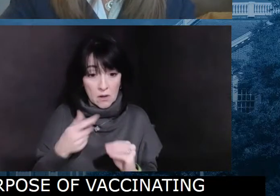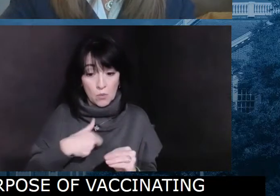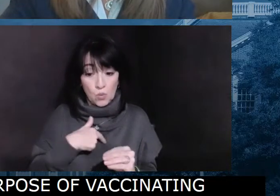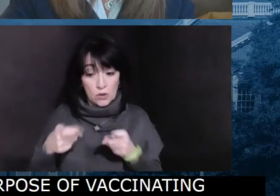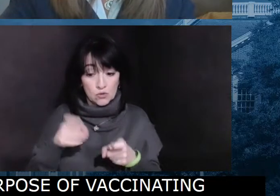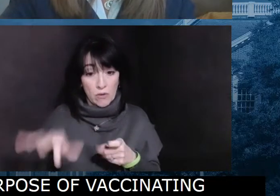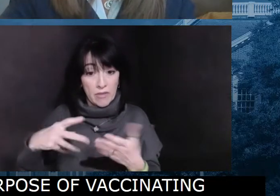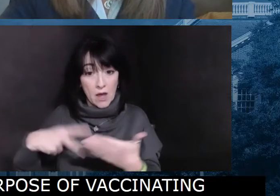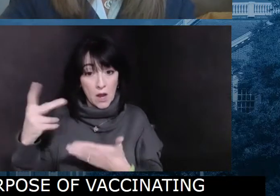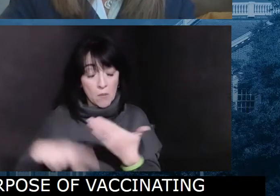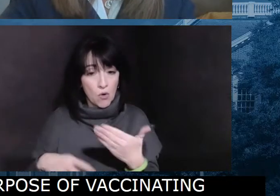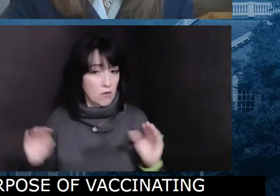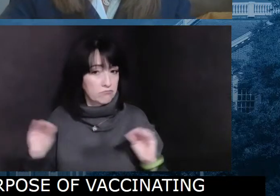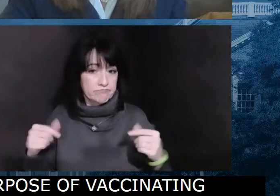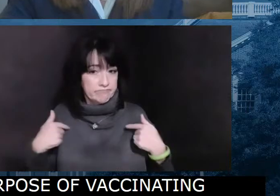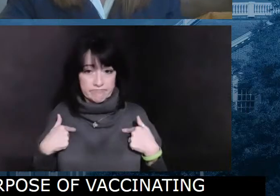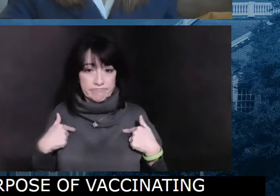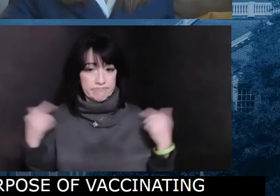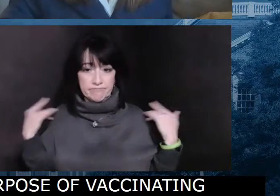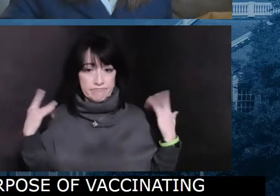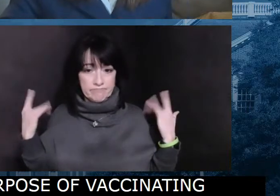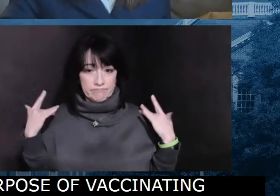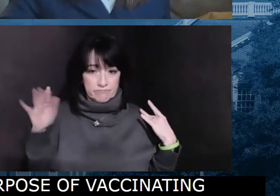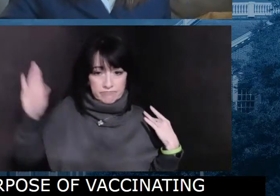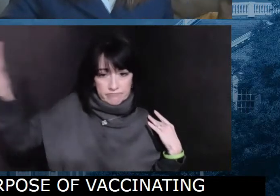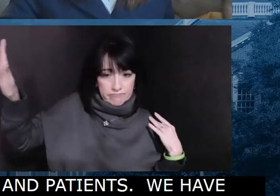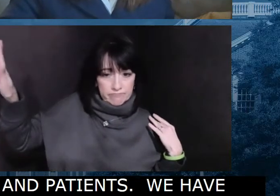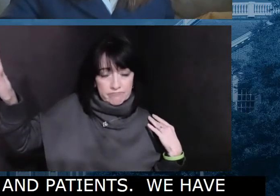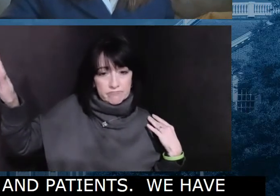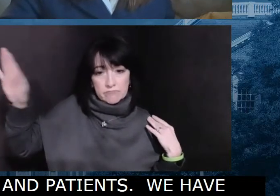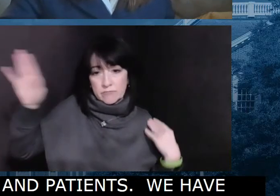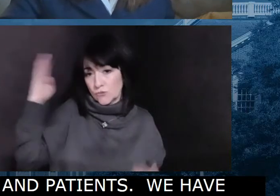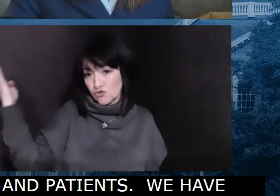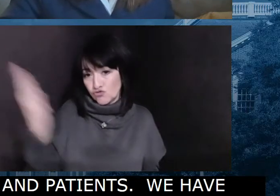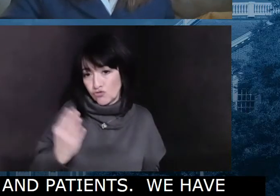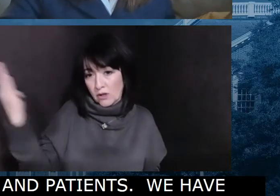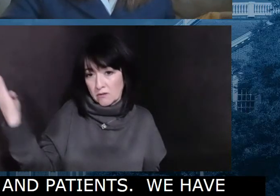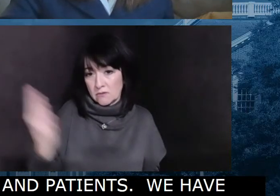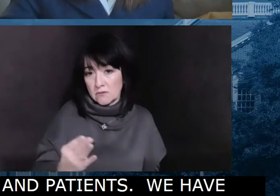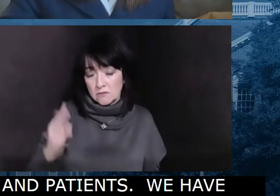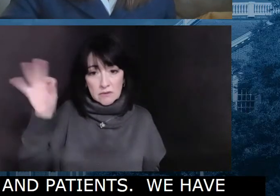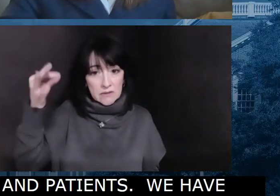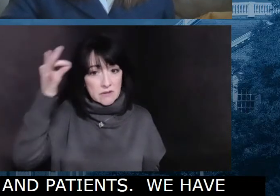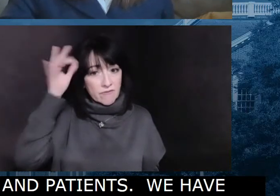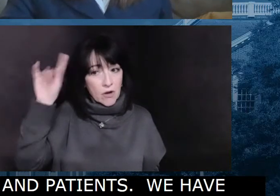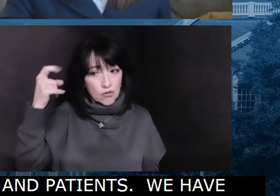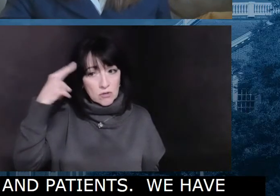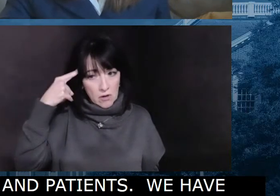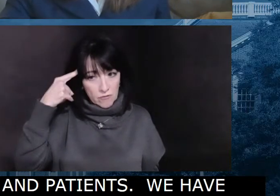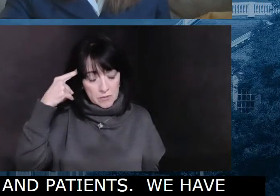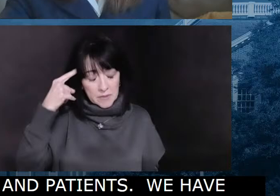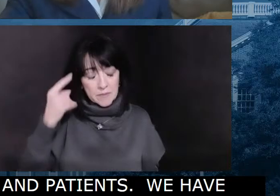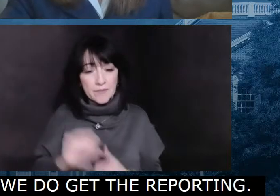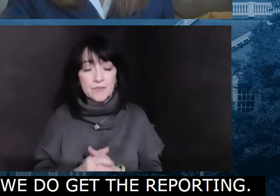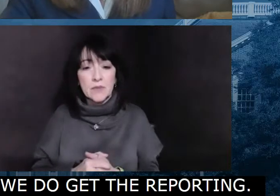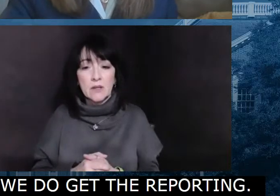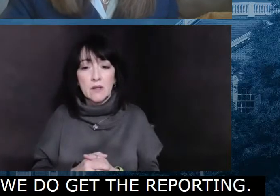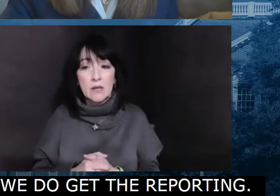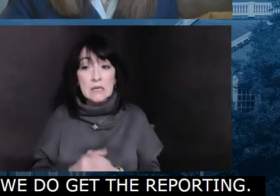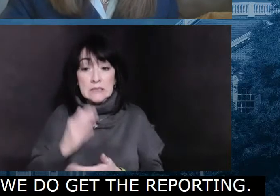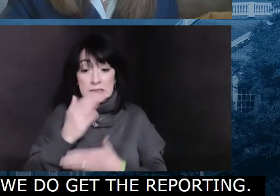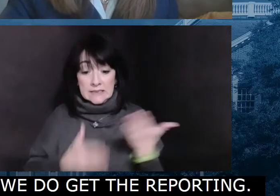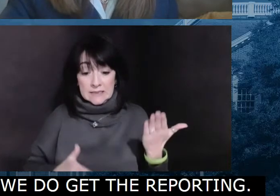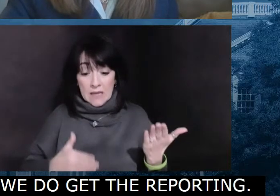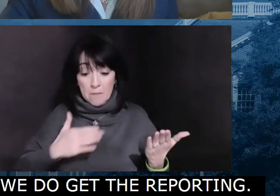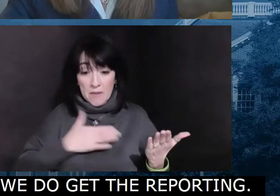get the reporting. There are numbers that are incorporated in some of the numbers that we report,